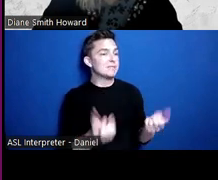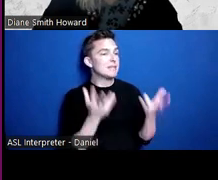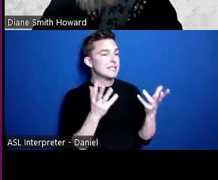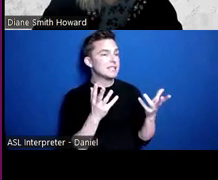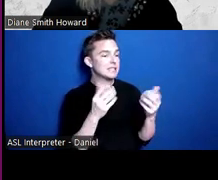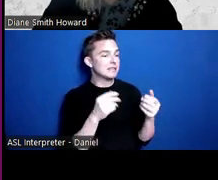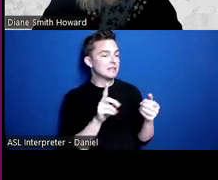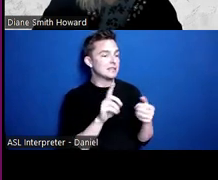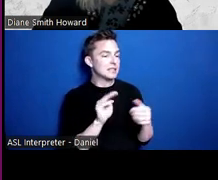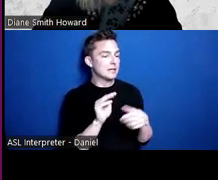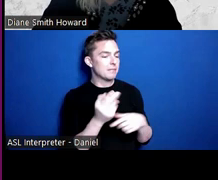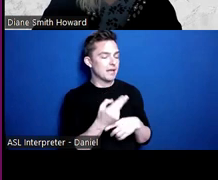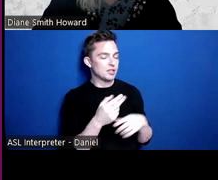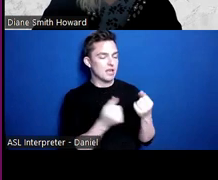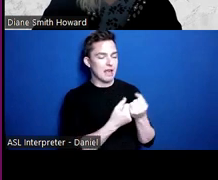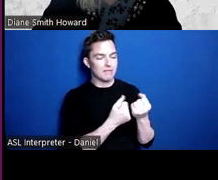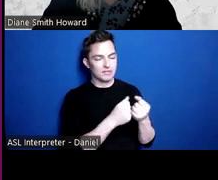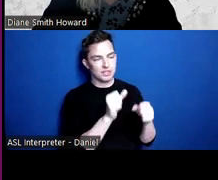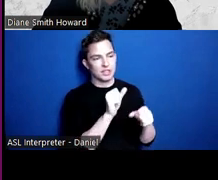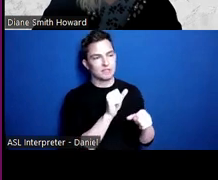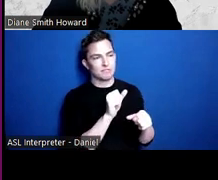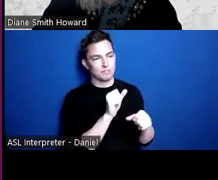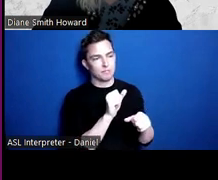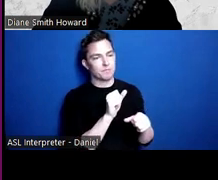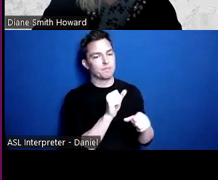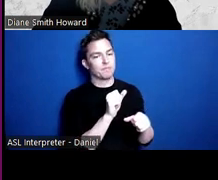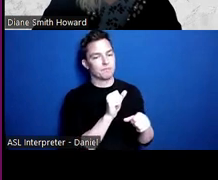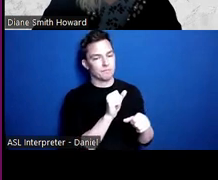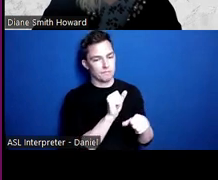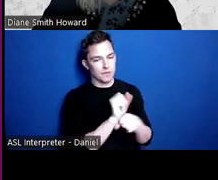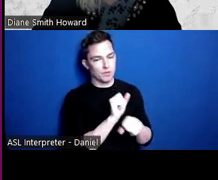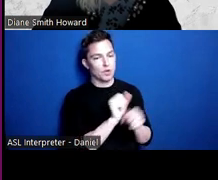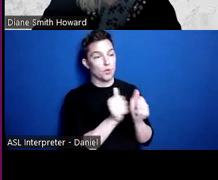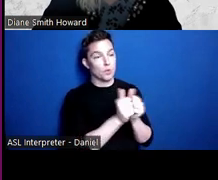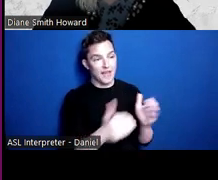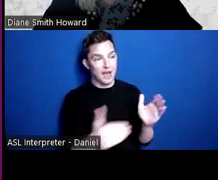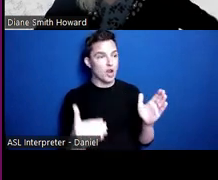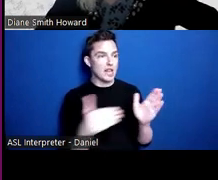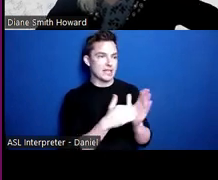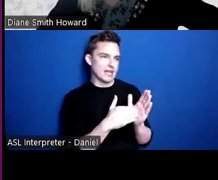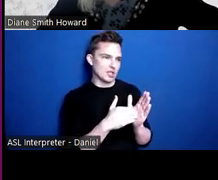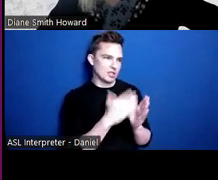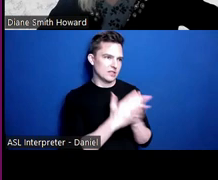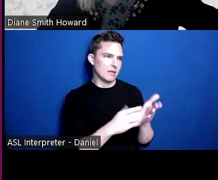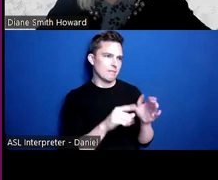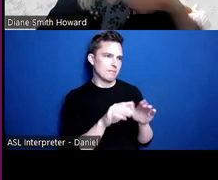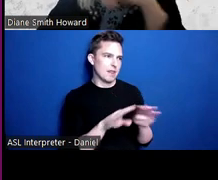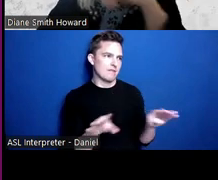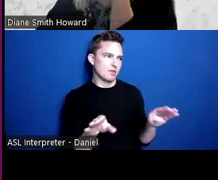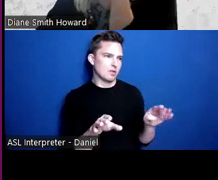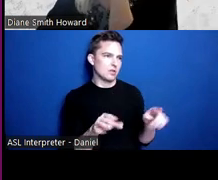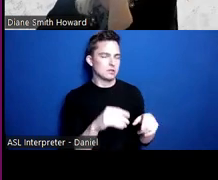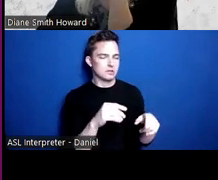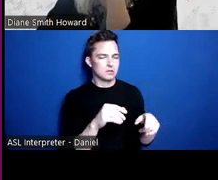the DMH advocacy worked and without litigation to some respects. I mean, it got some things done.